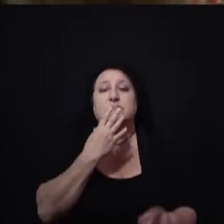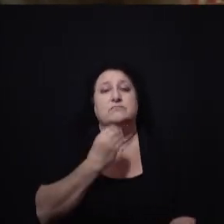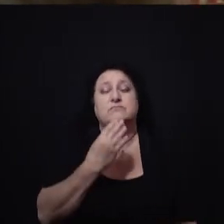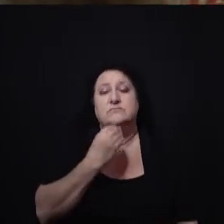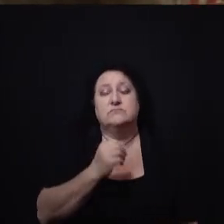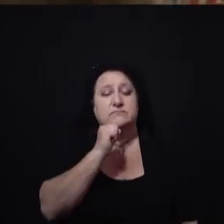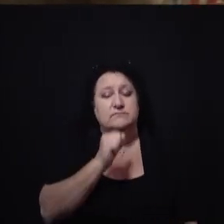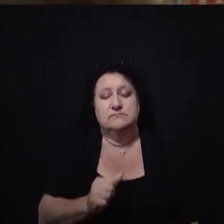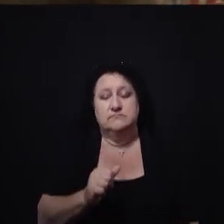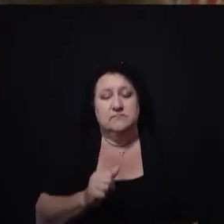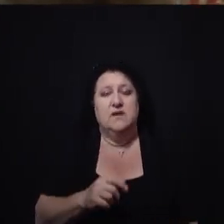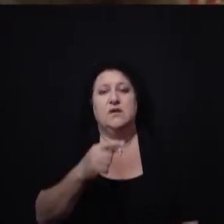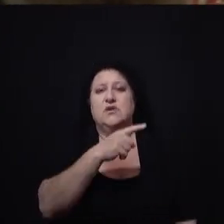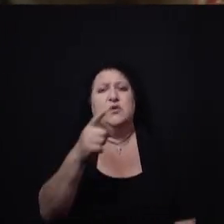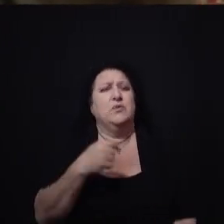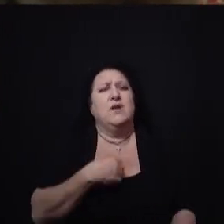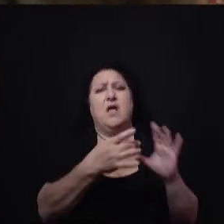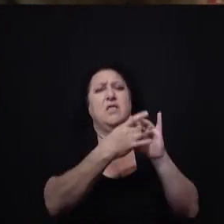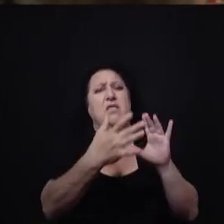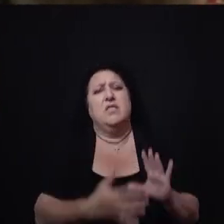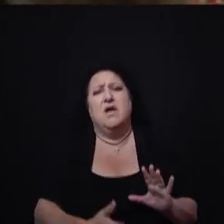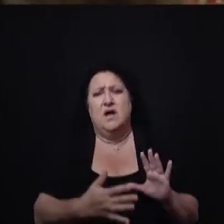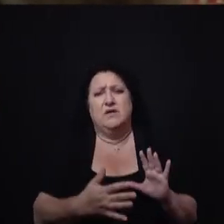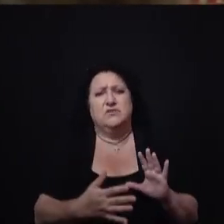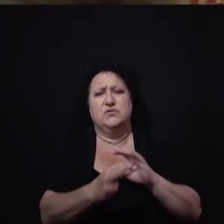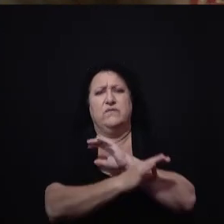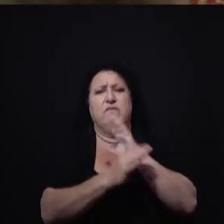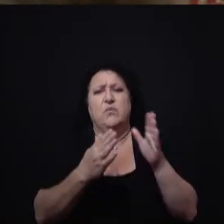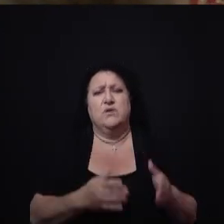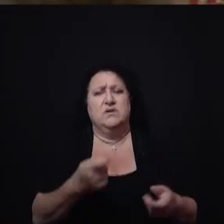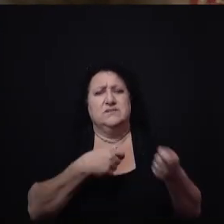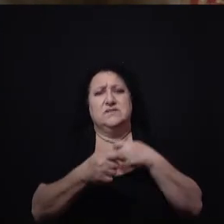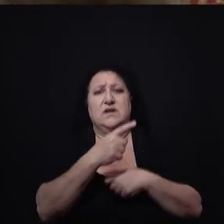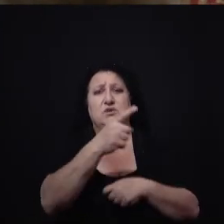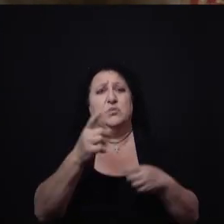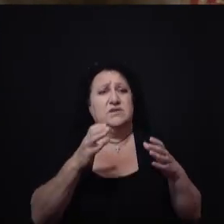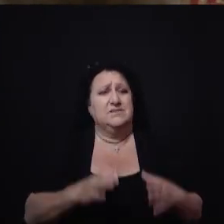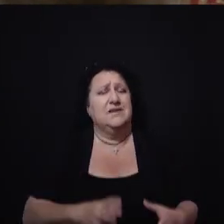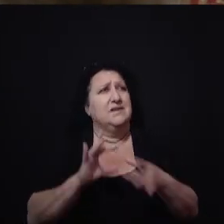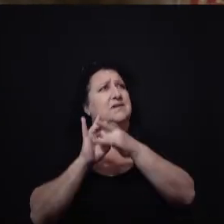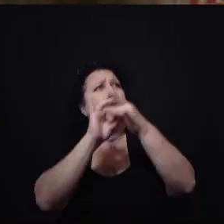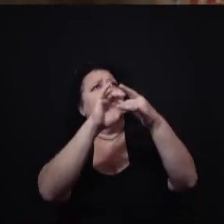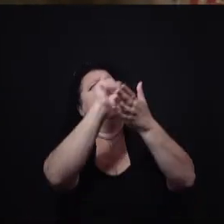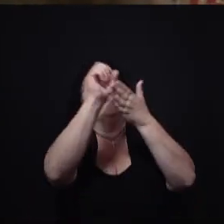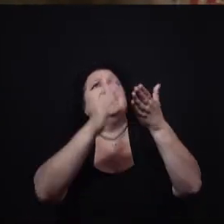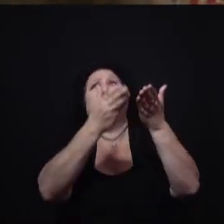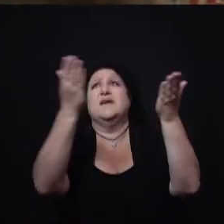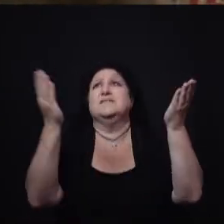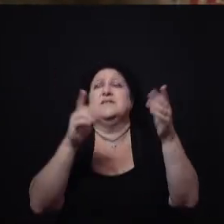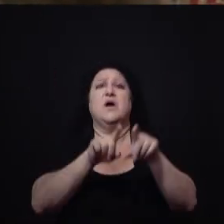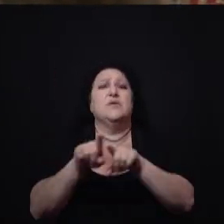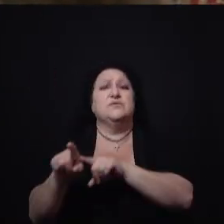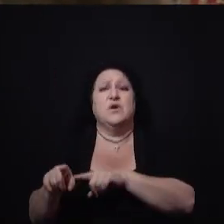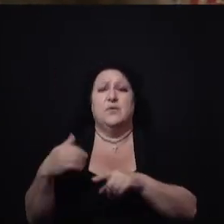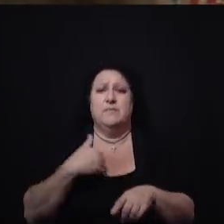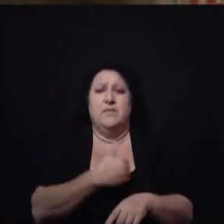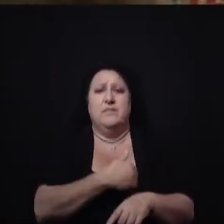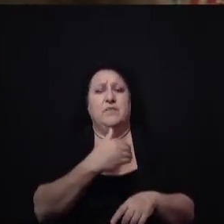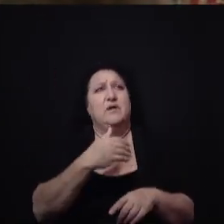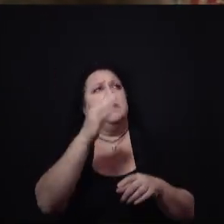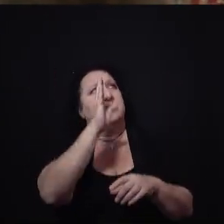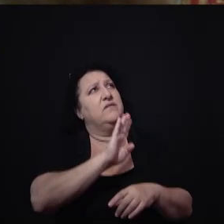and aliens, but you are citizens with the saints and also members of the household of God,